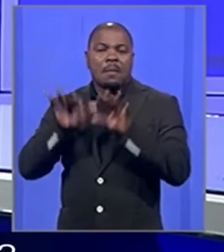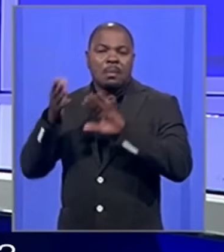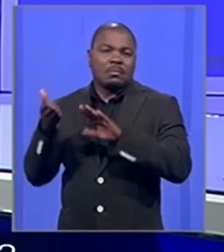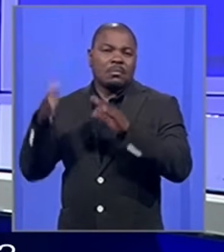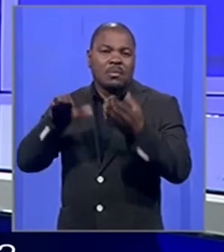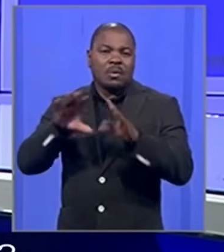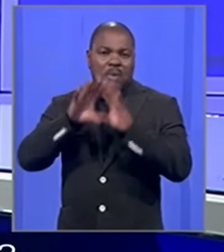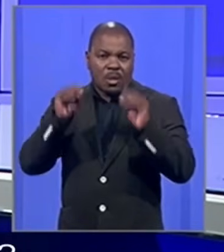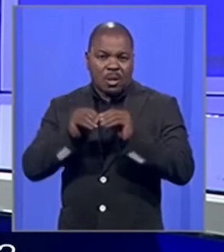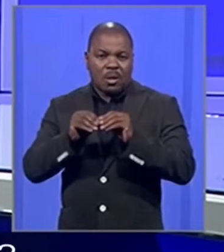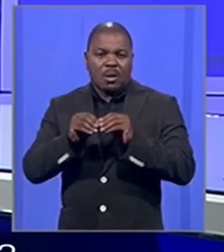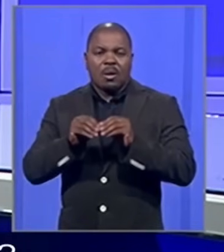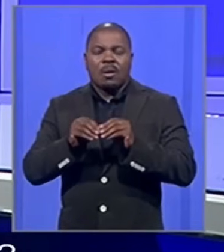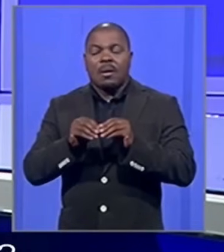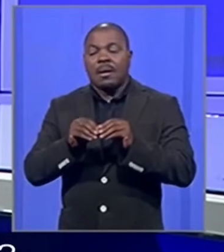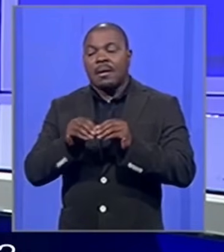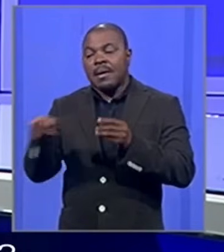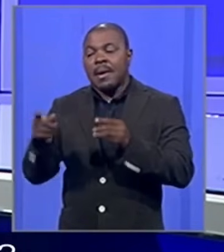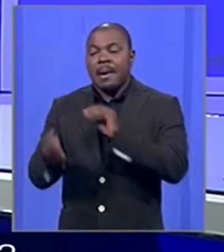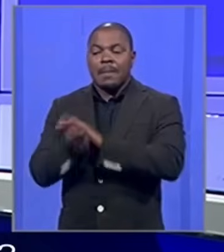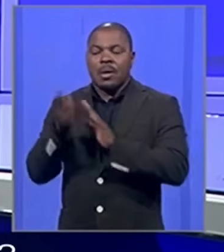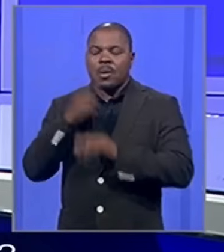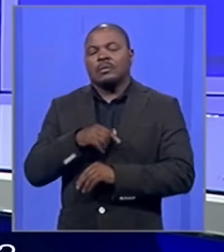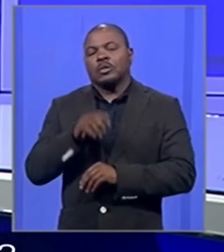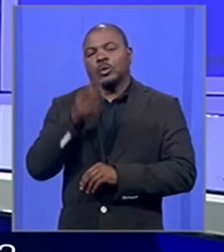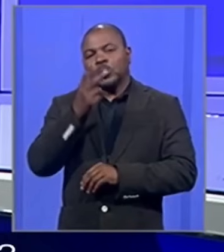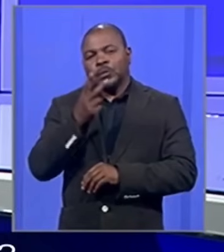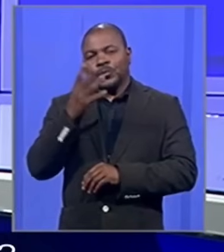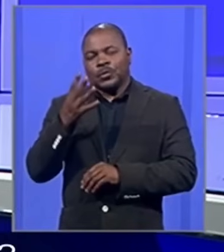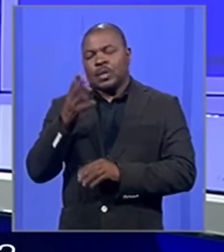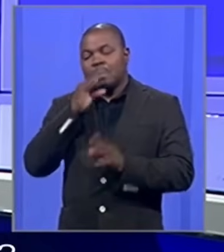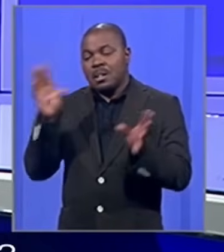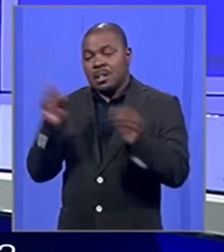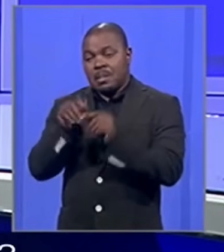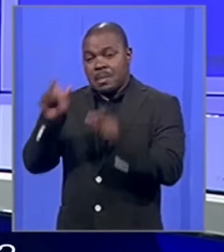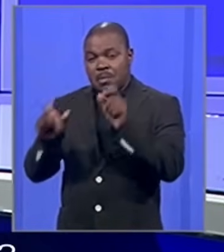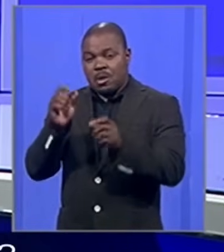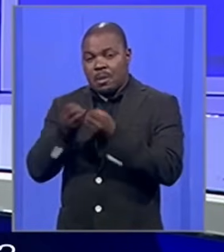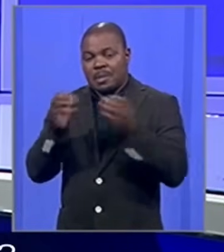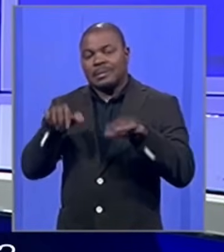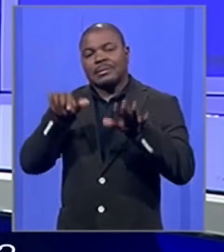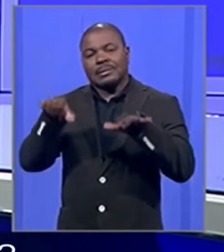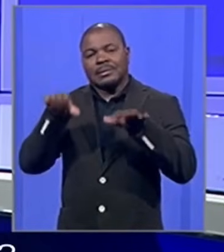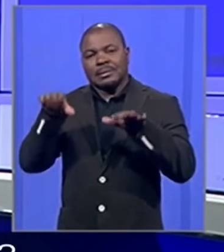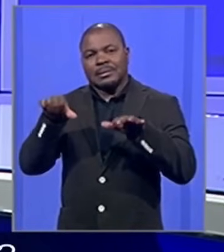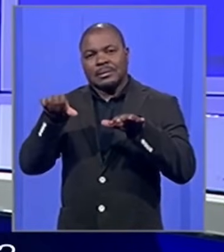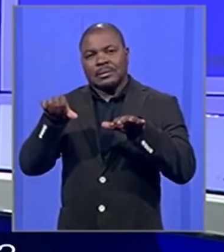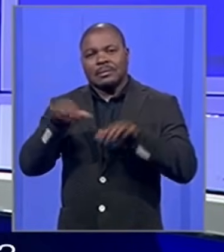matlhotlhapelo a letsatsi pele ga Keresemose go 16.